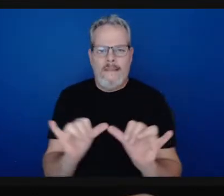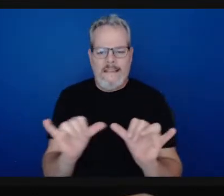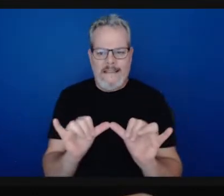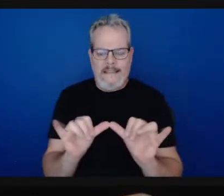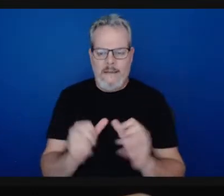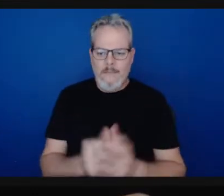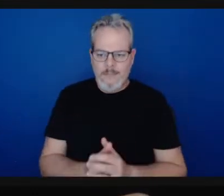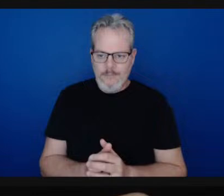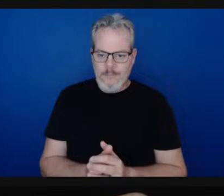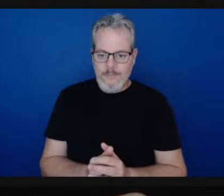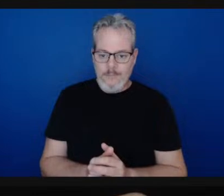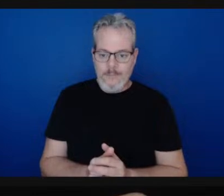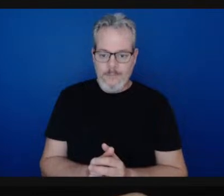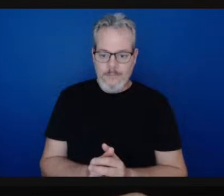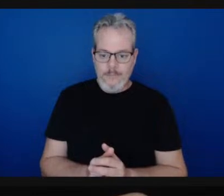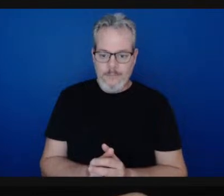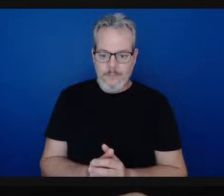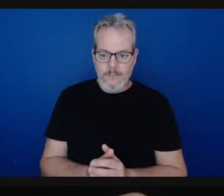So that's our